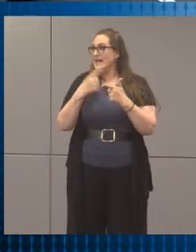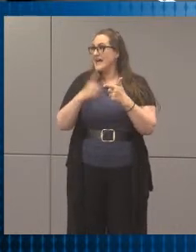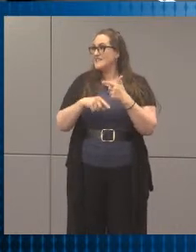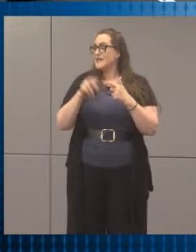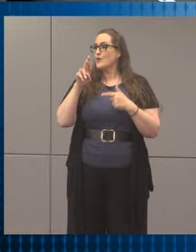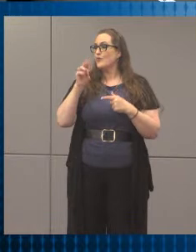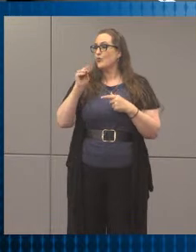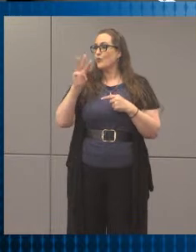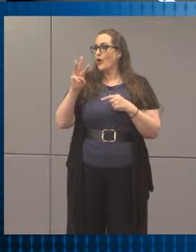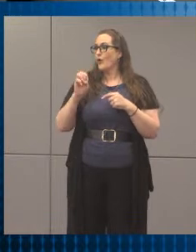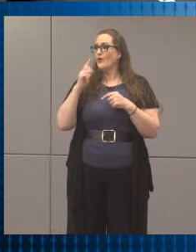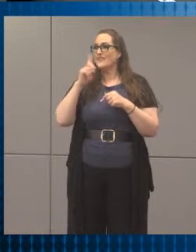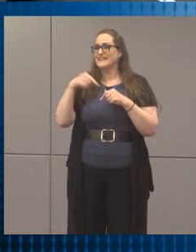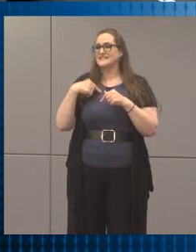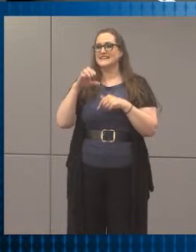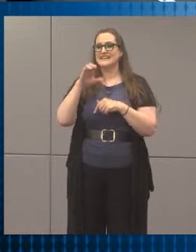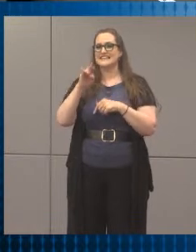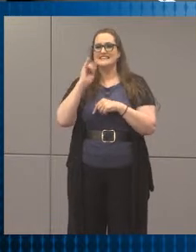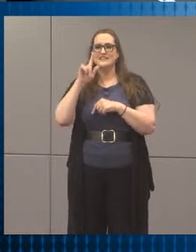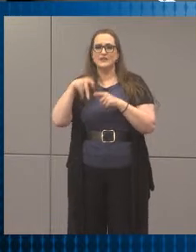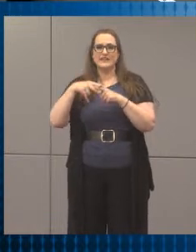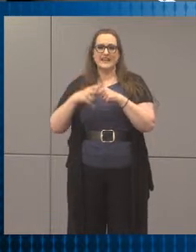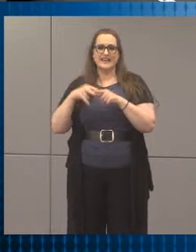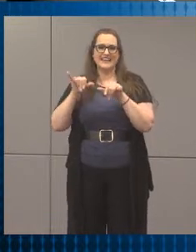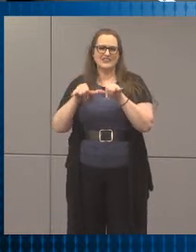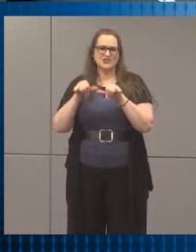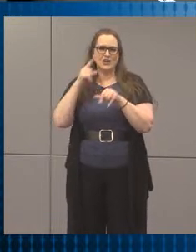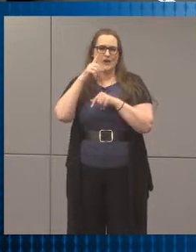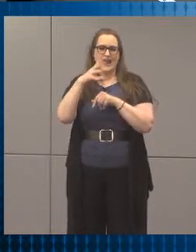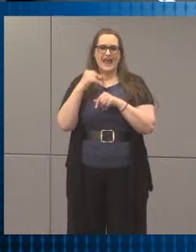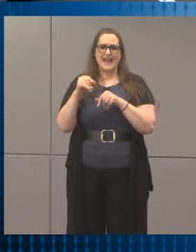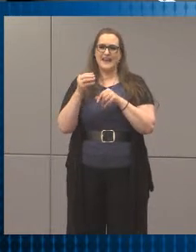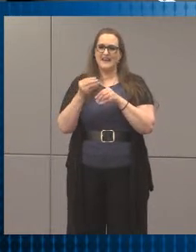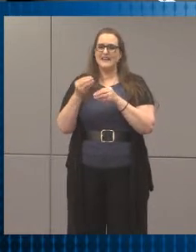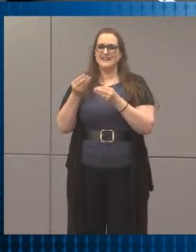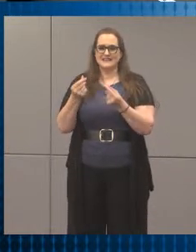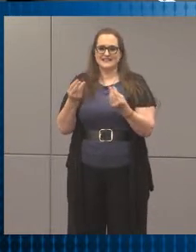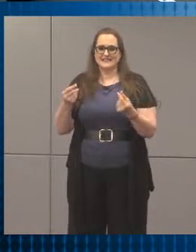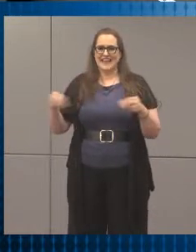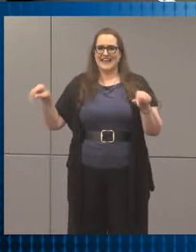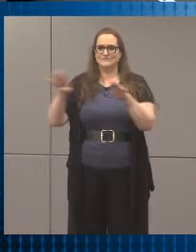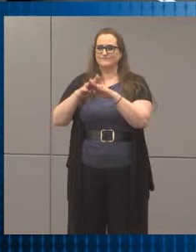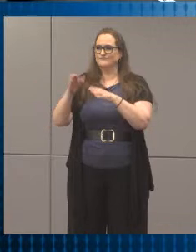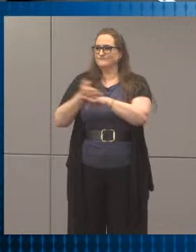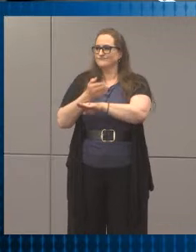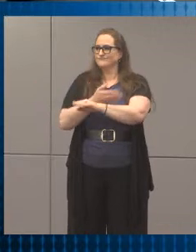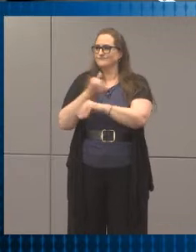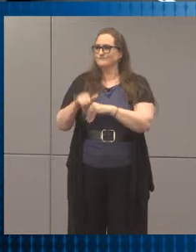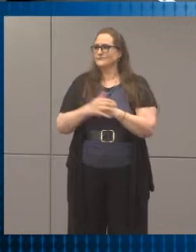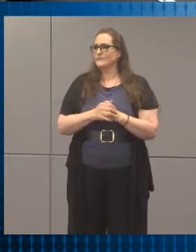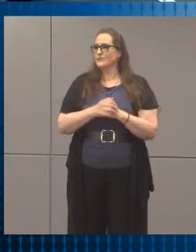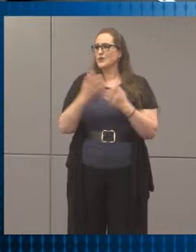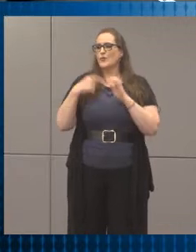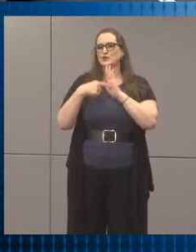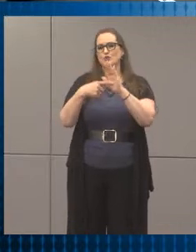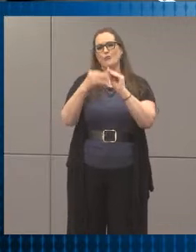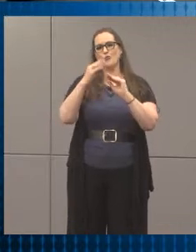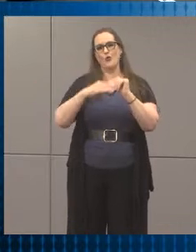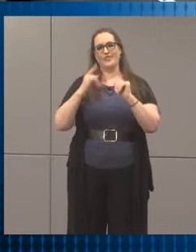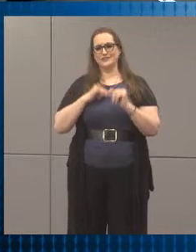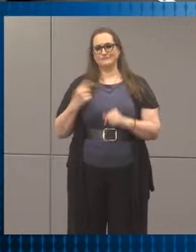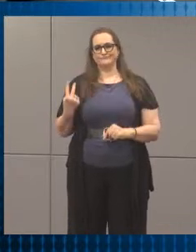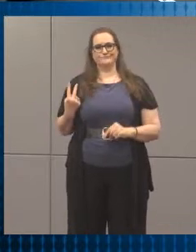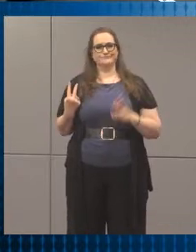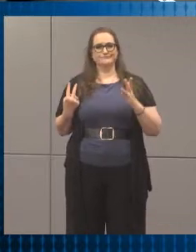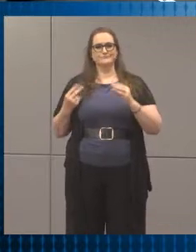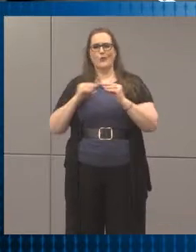Rowe is our civil engineer and landscapers. And we just wanted to show this, that there's more than just two of us. There's a whole